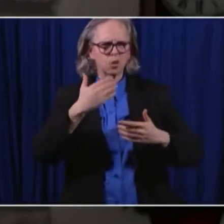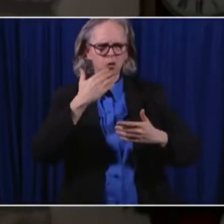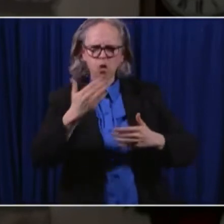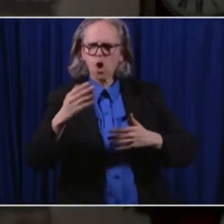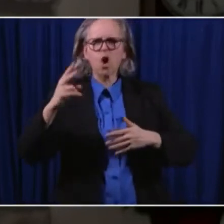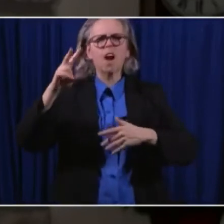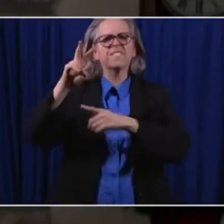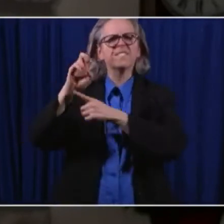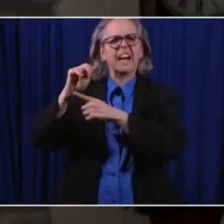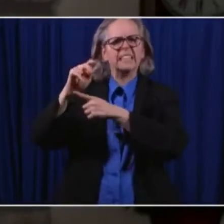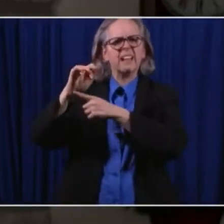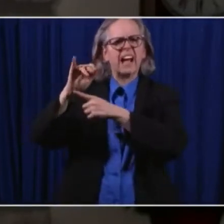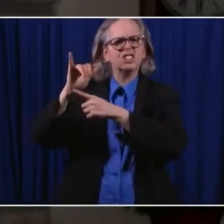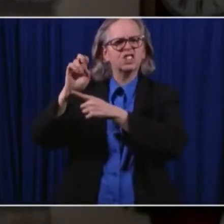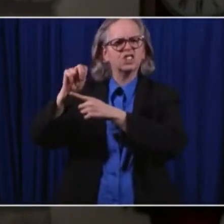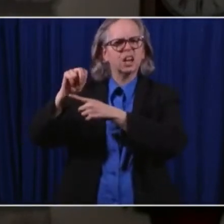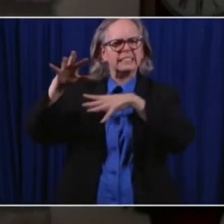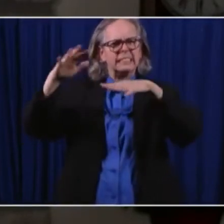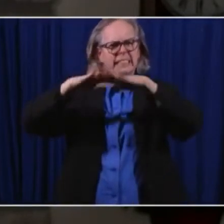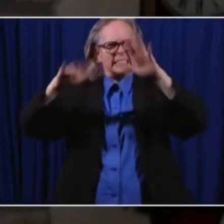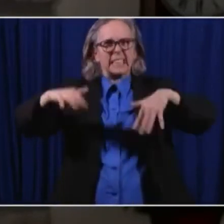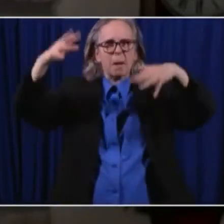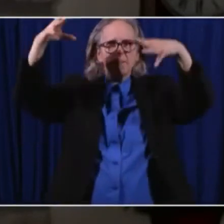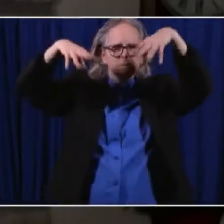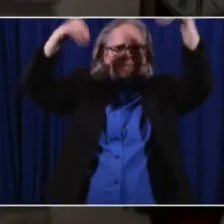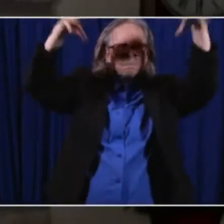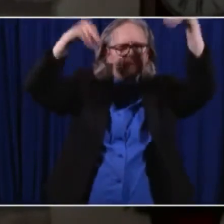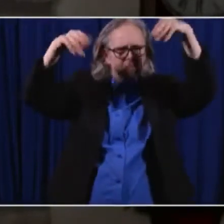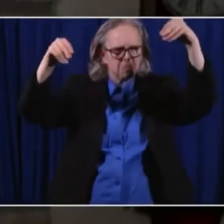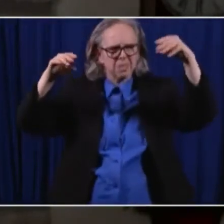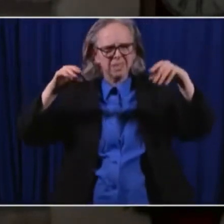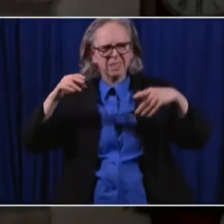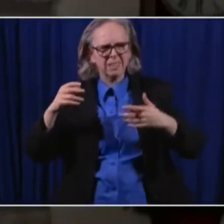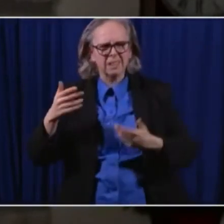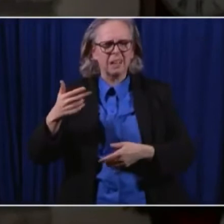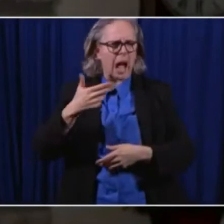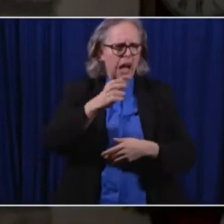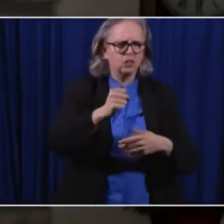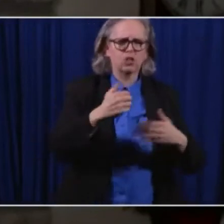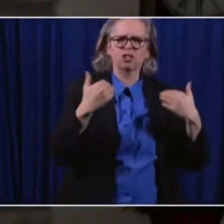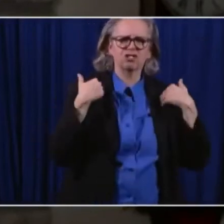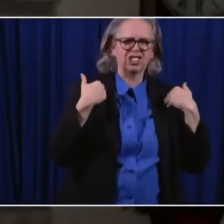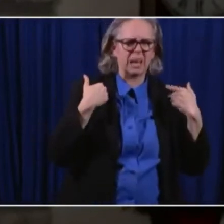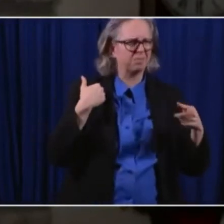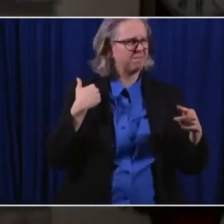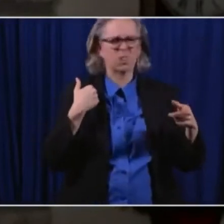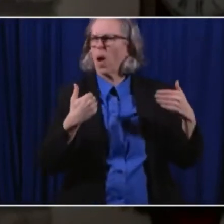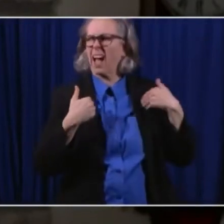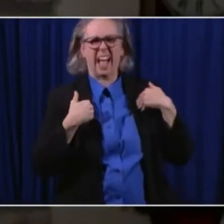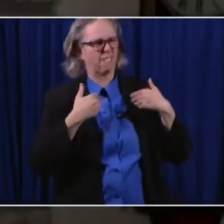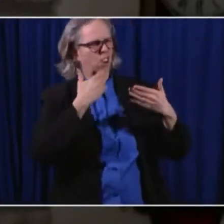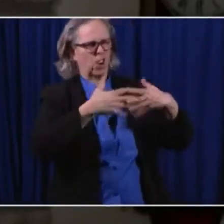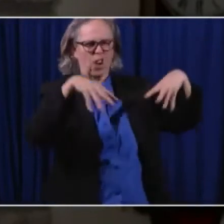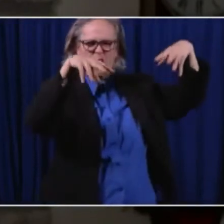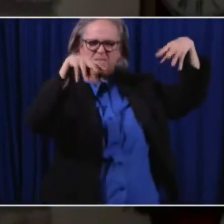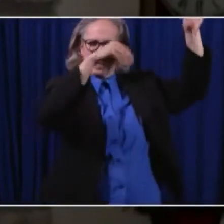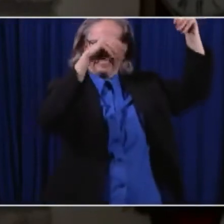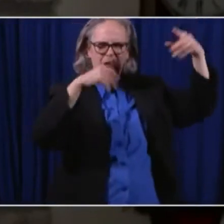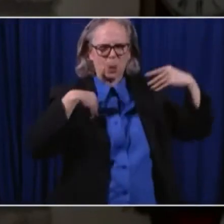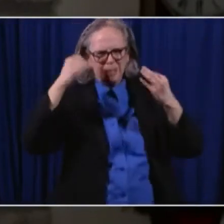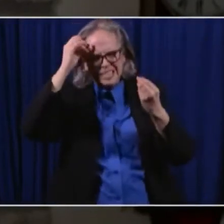smaller gyms. You cannot find maybe in high school gyms. So we'll have to weigh everything. As far as where we're going to be